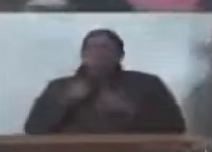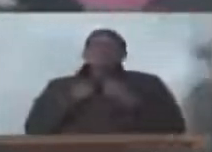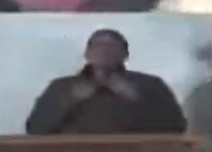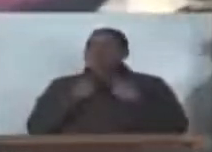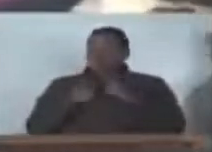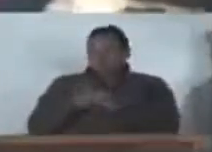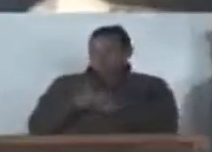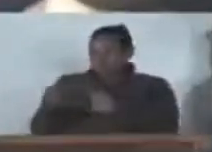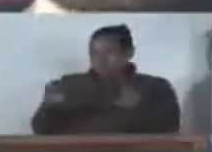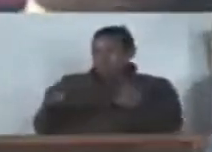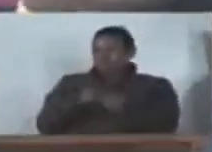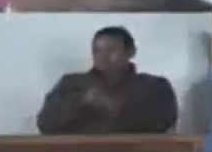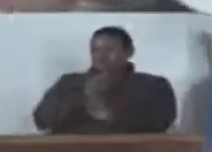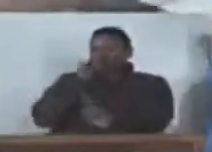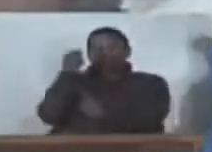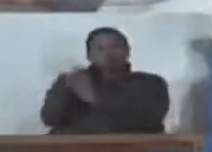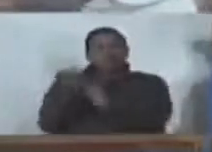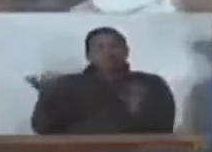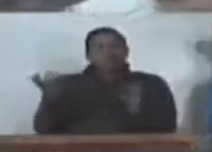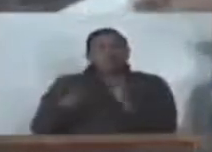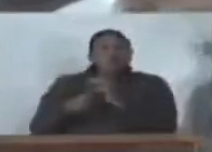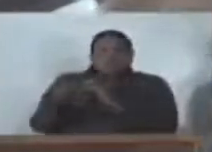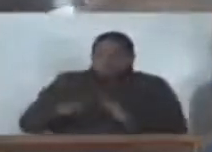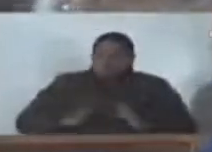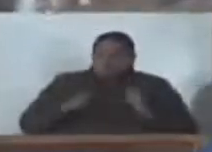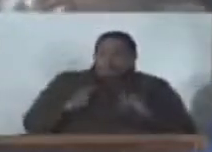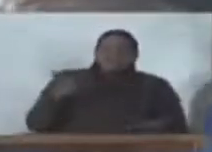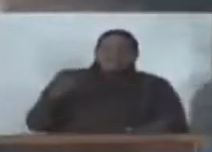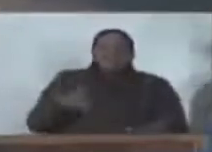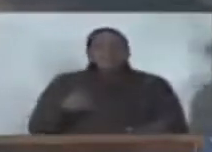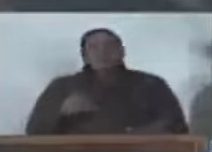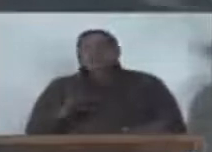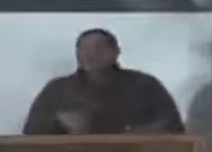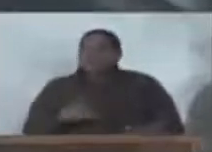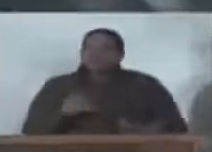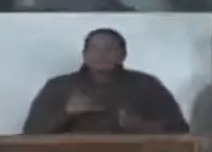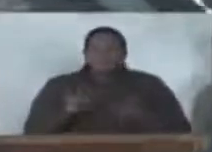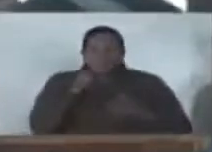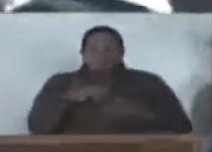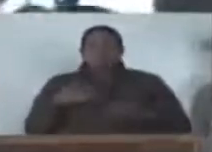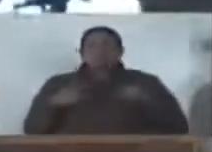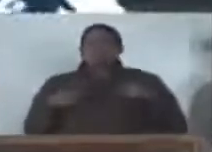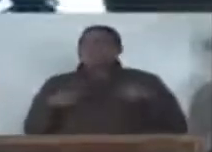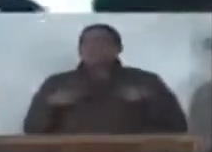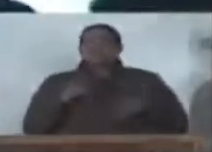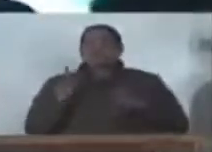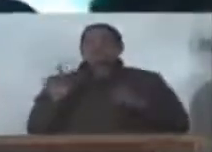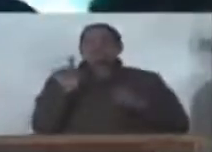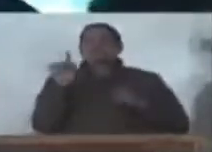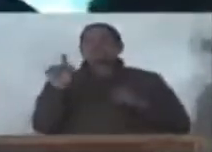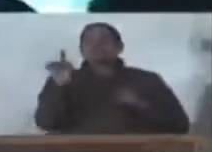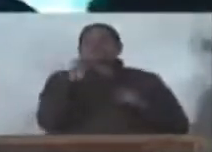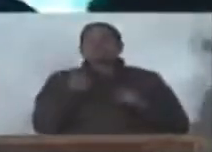sexual behaviors that affect the quality of life by creating an intimidating, hostile, or